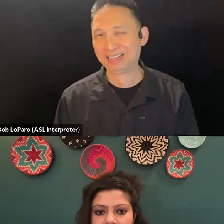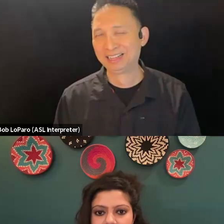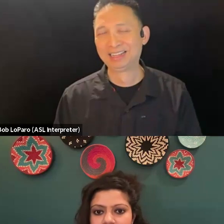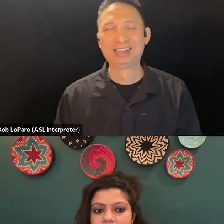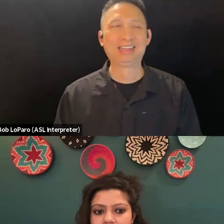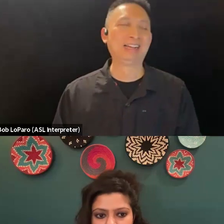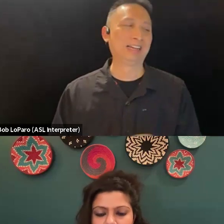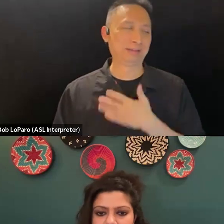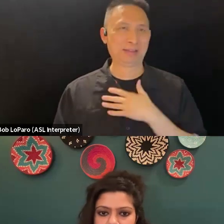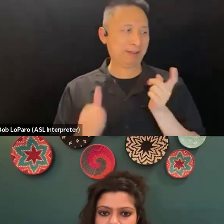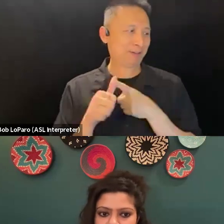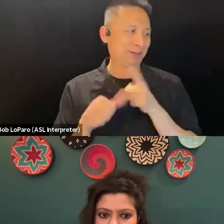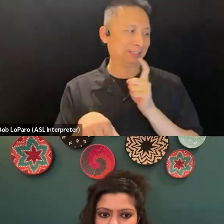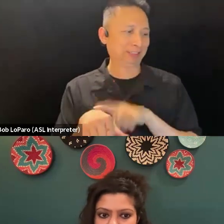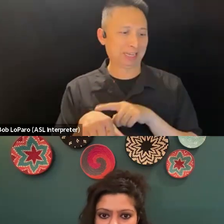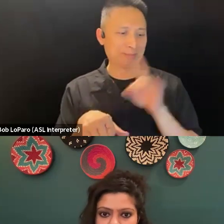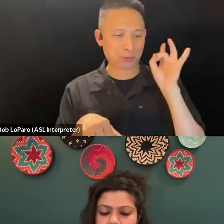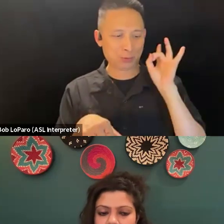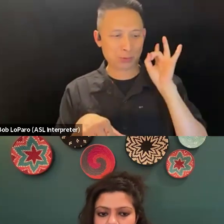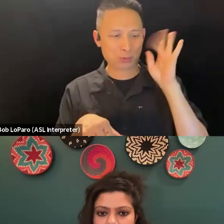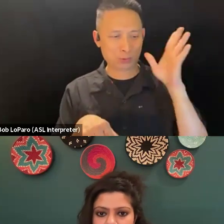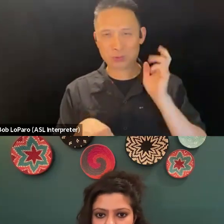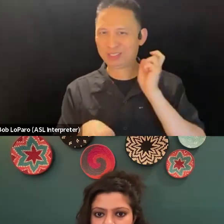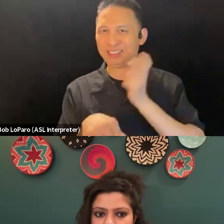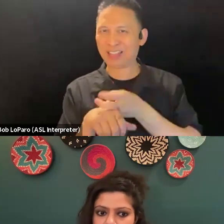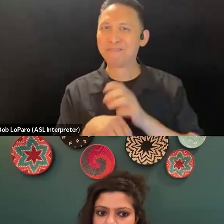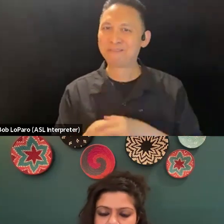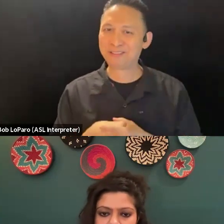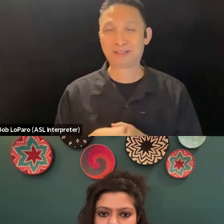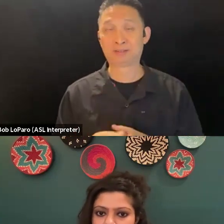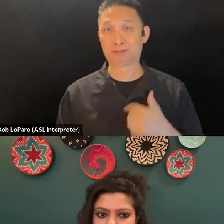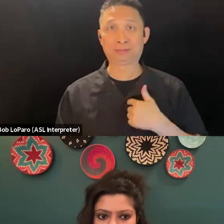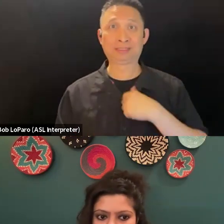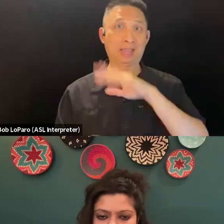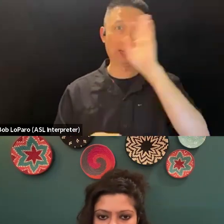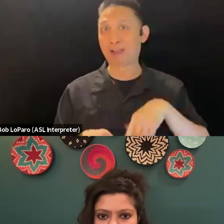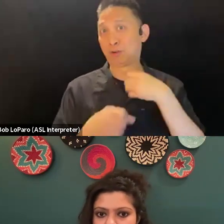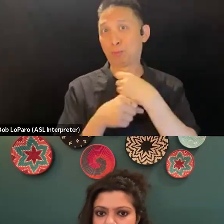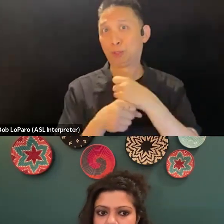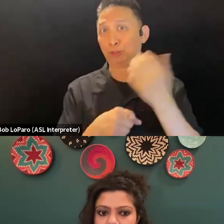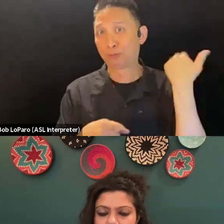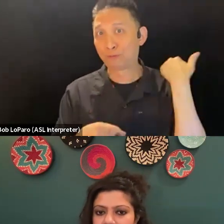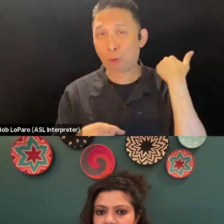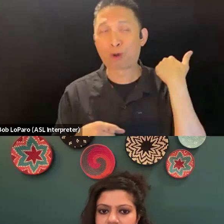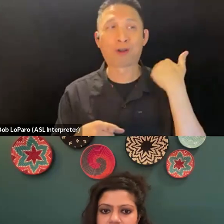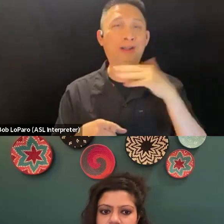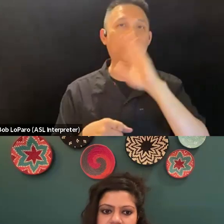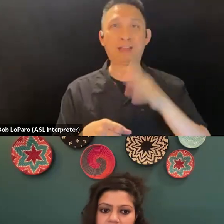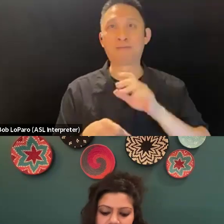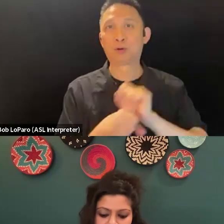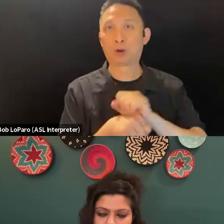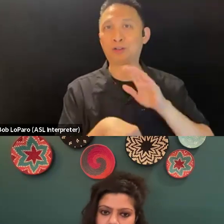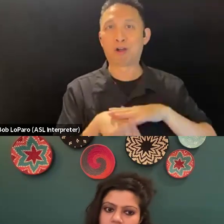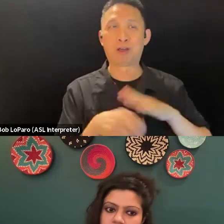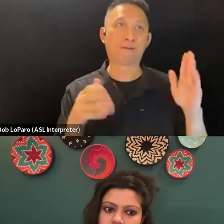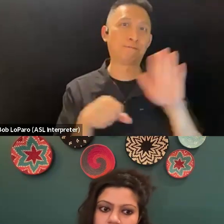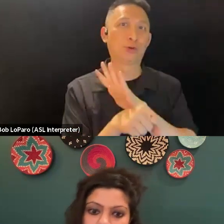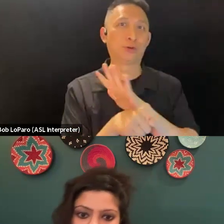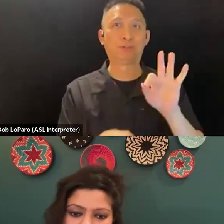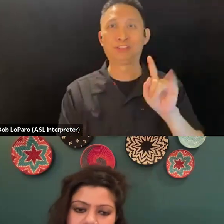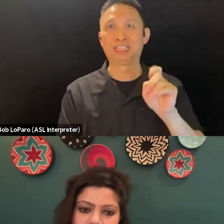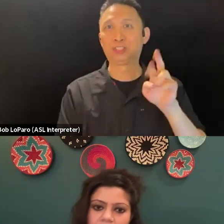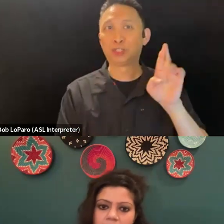the idea of what verite, what narrative, what structure can possibly mean. And I think it also is